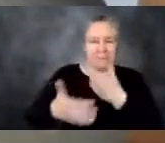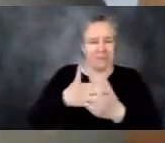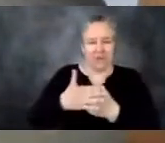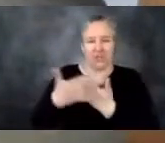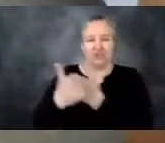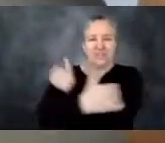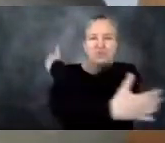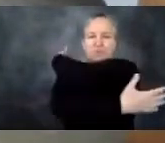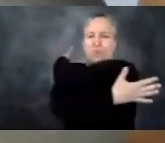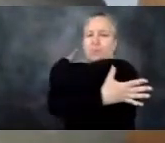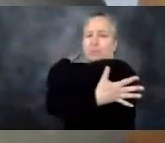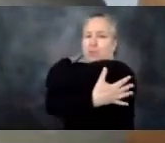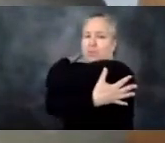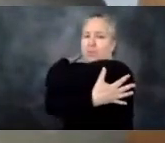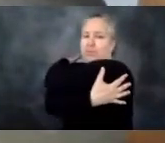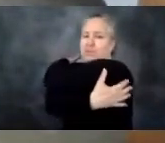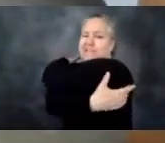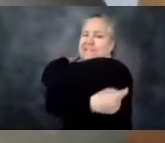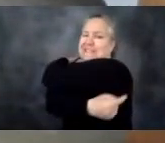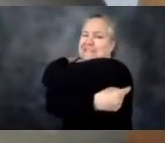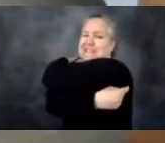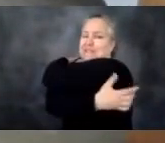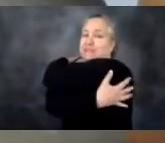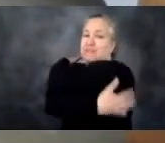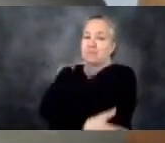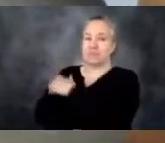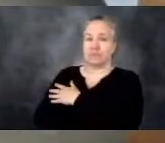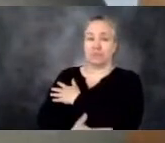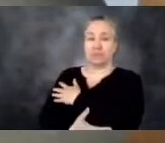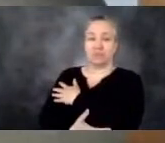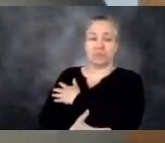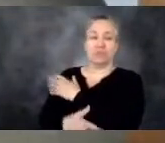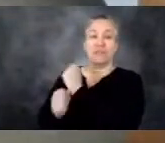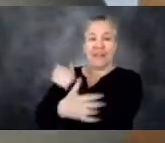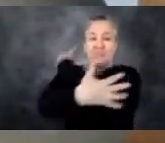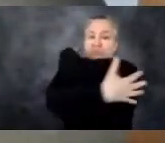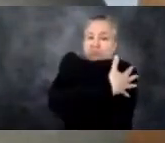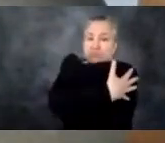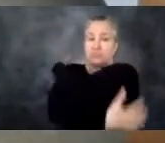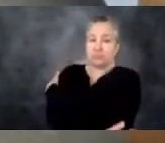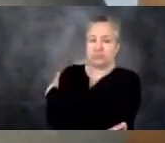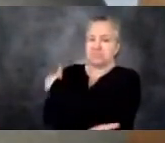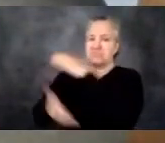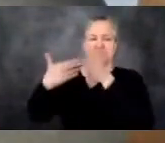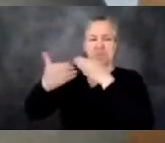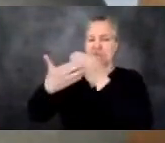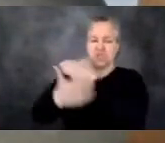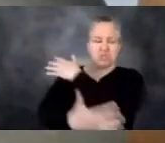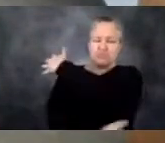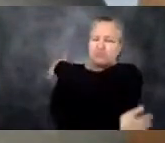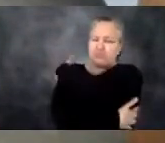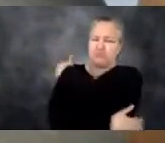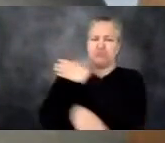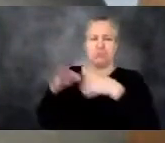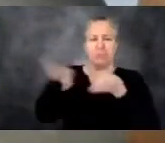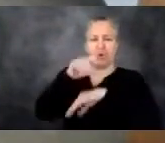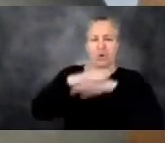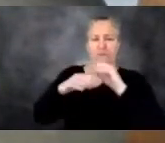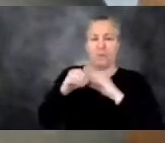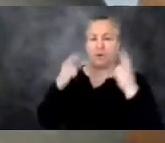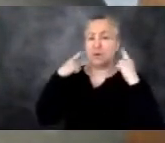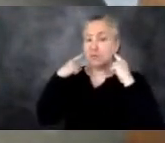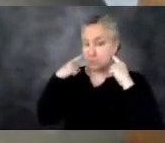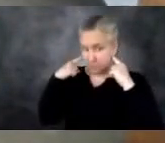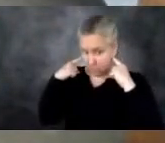arms around the shoulders as much as possible. You can come up a little higher, come up a little lower, whatever is comfortable for you. Bring that chin down to the